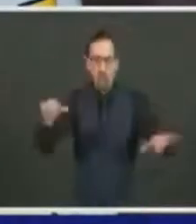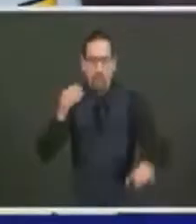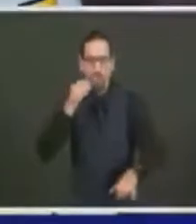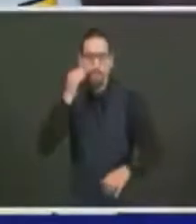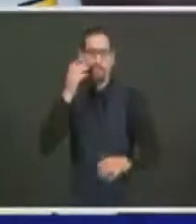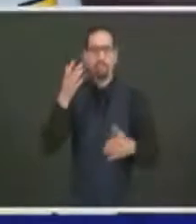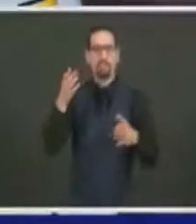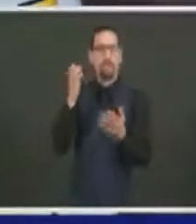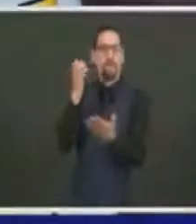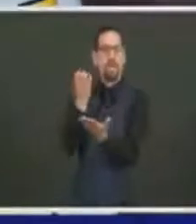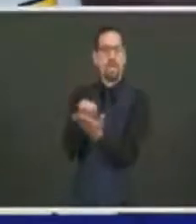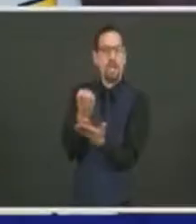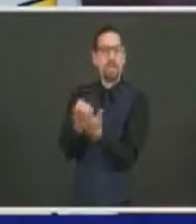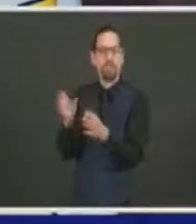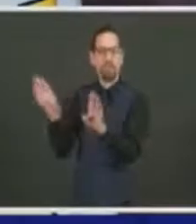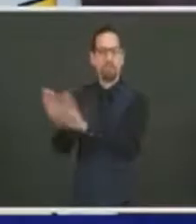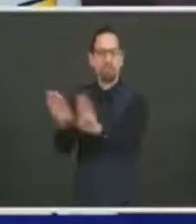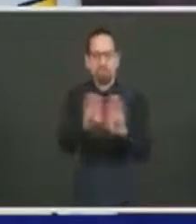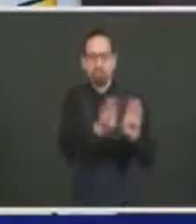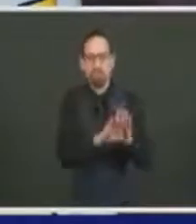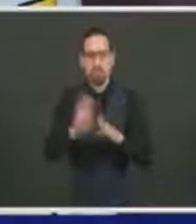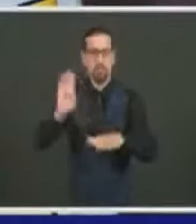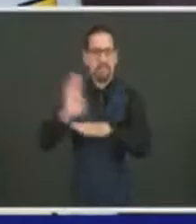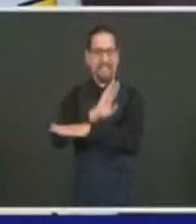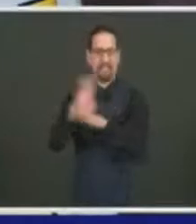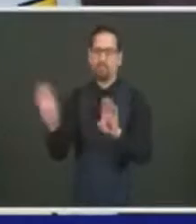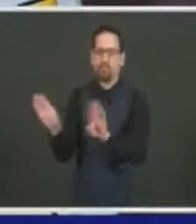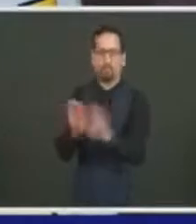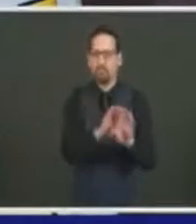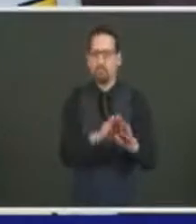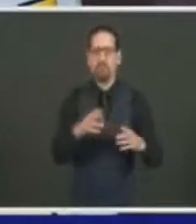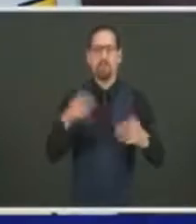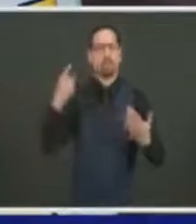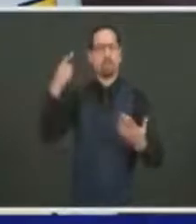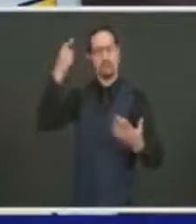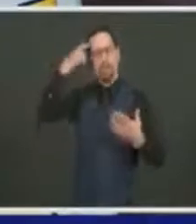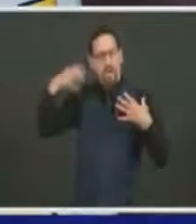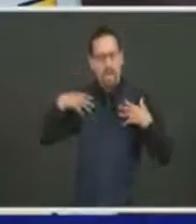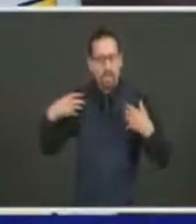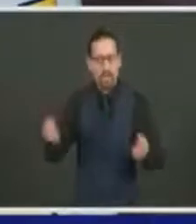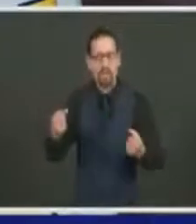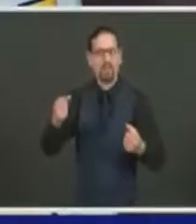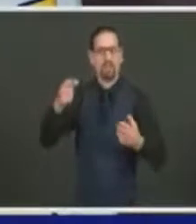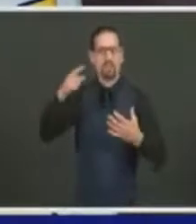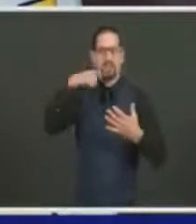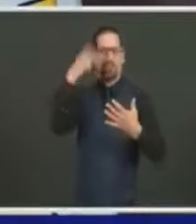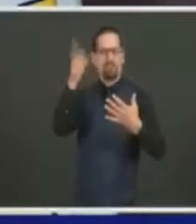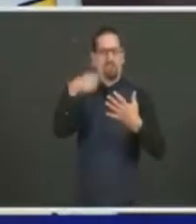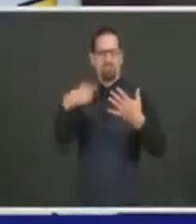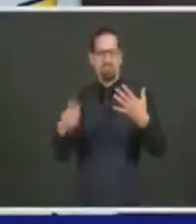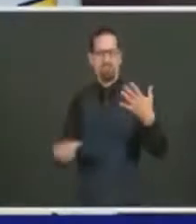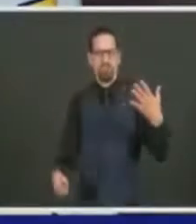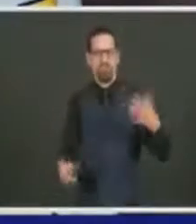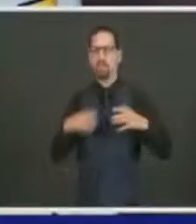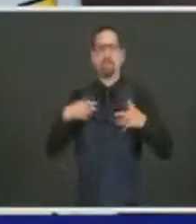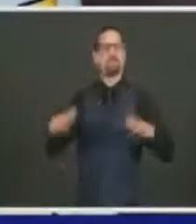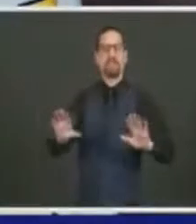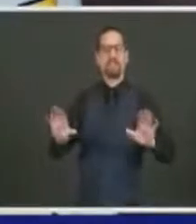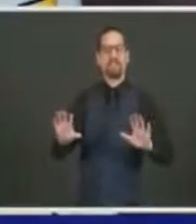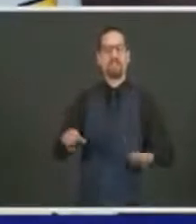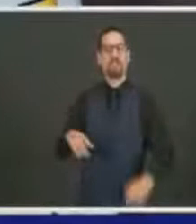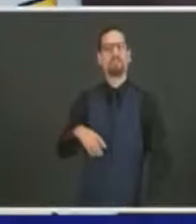just coronavirus. Mental health, mental illness is shooting up. Domestic violence through the